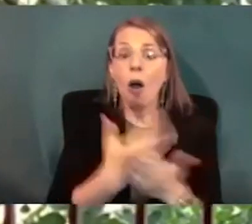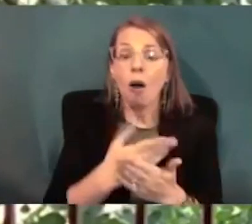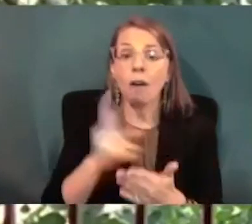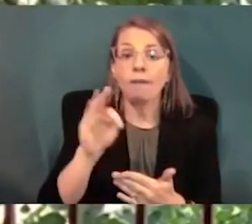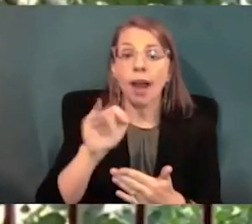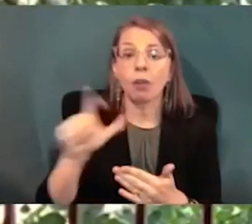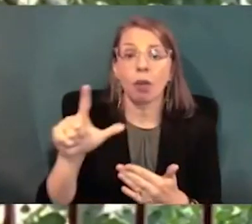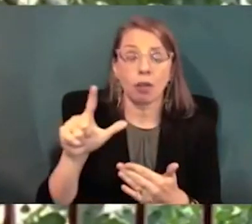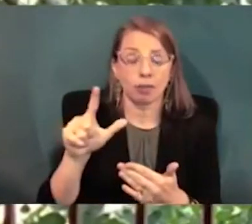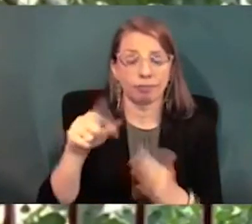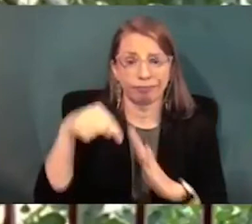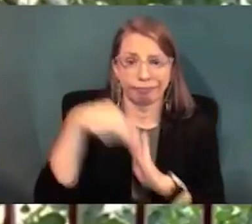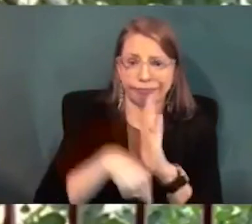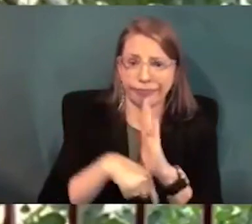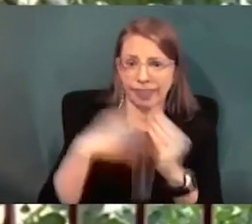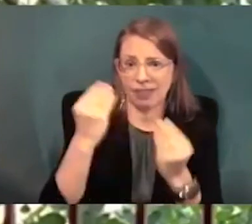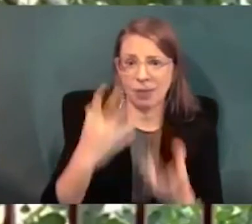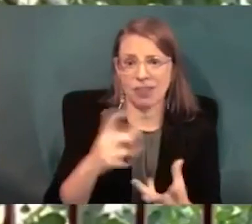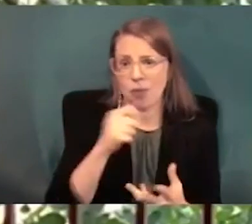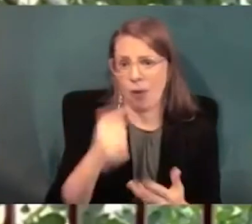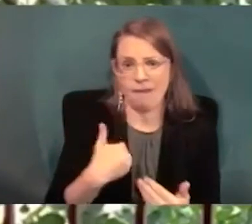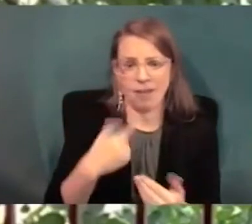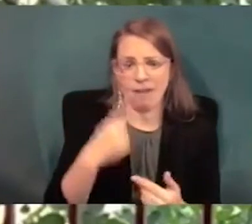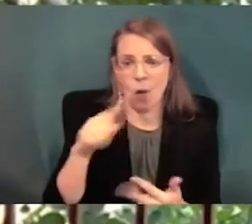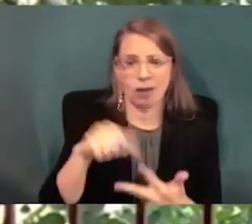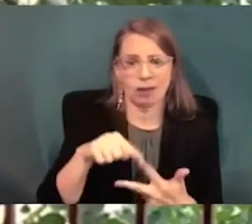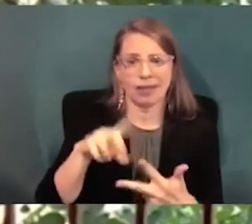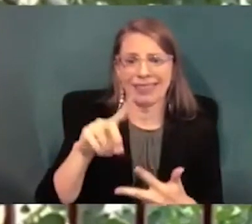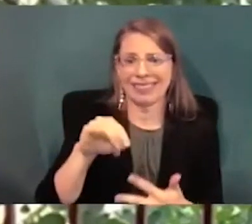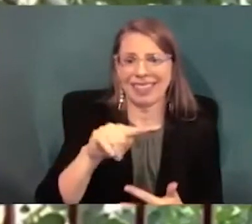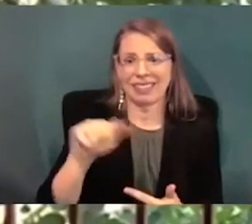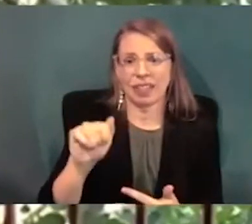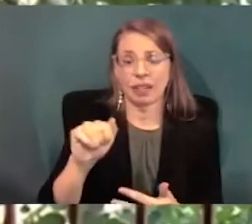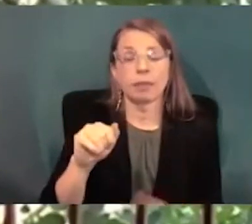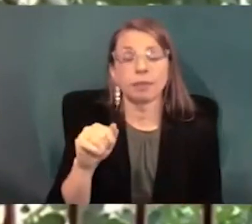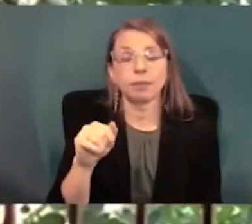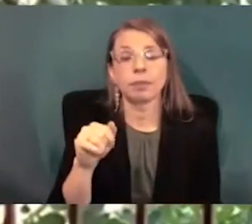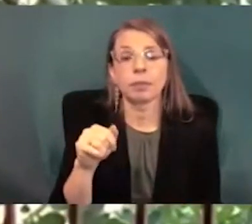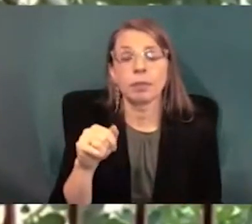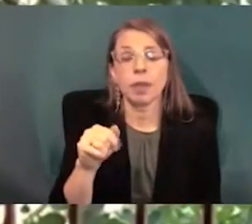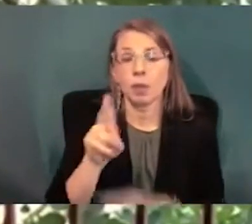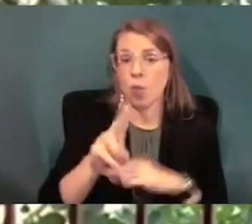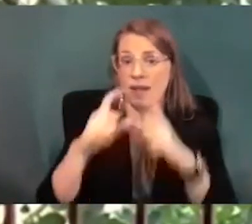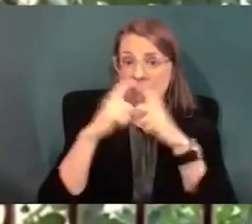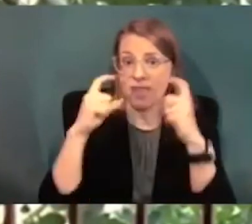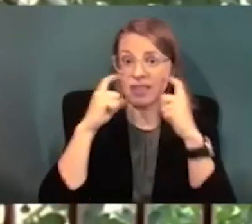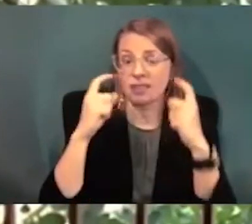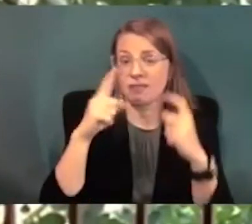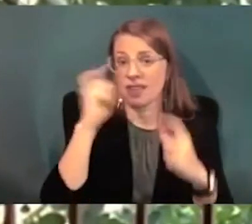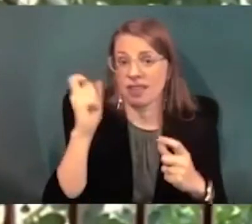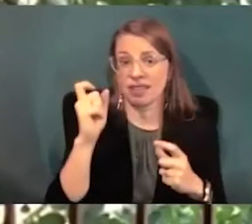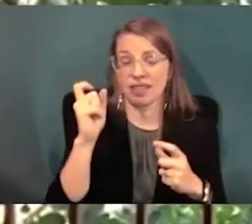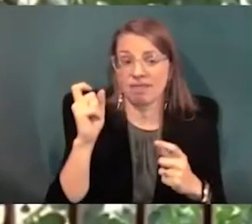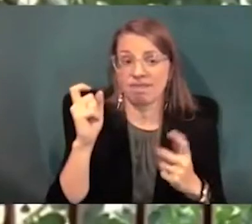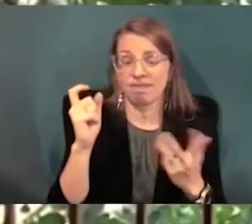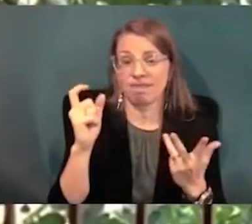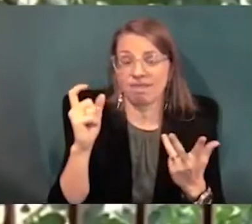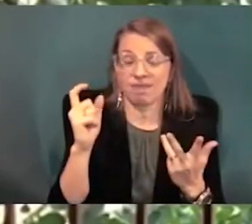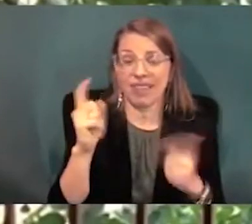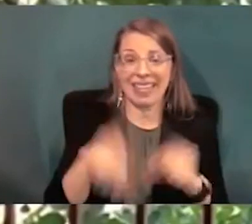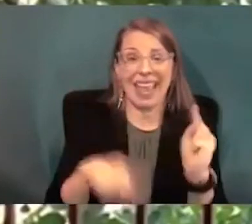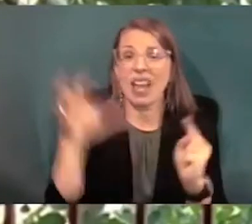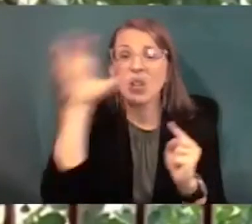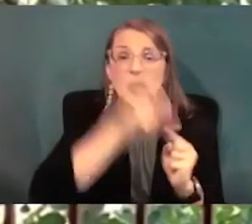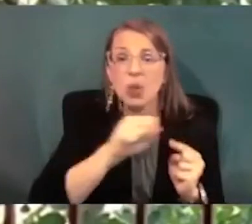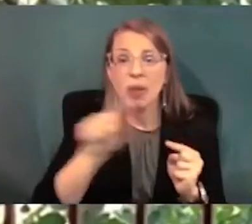for the Delta variant, but also you're also wearing a mask because you don't understand and probably have to assume that not 100% of the